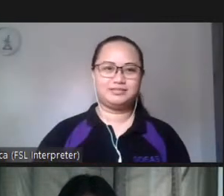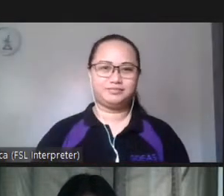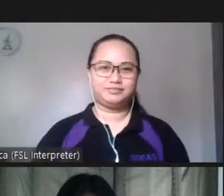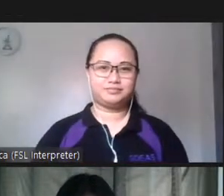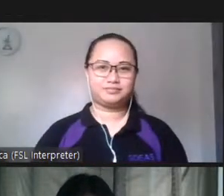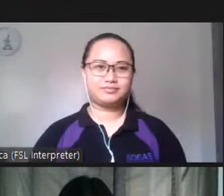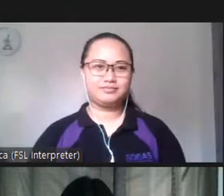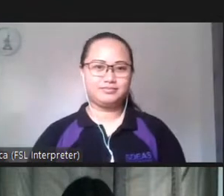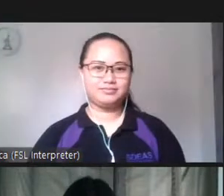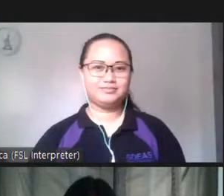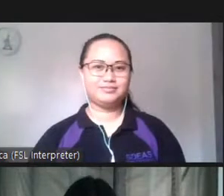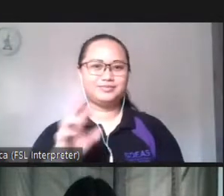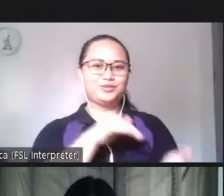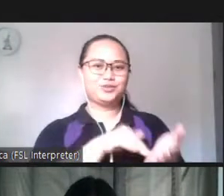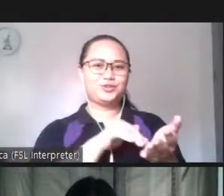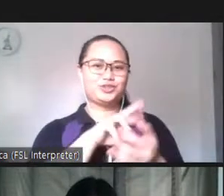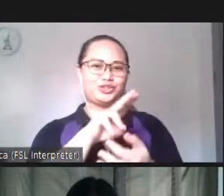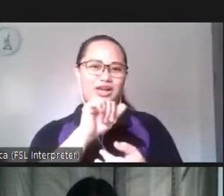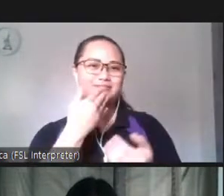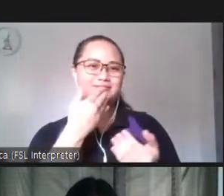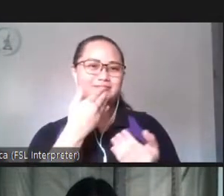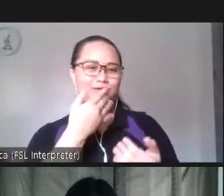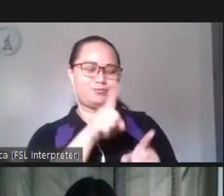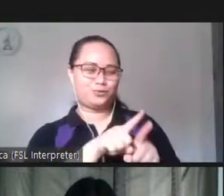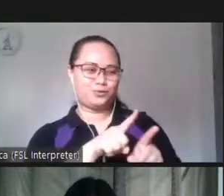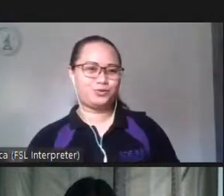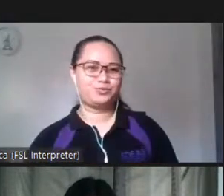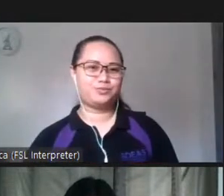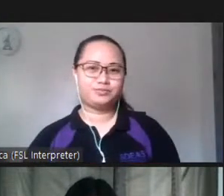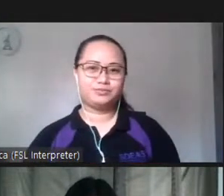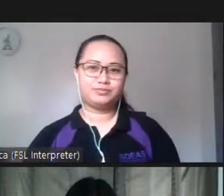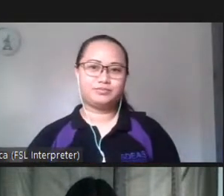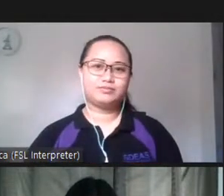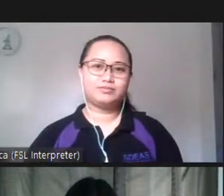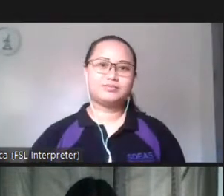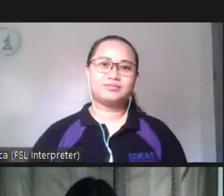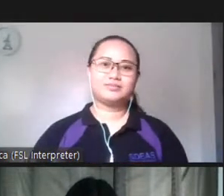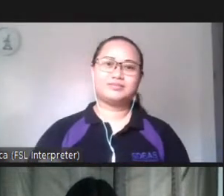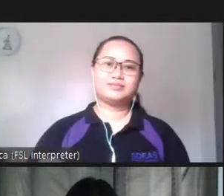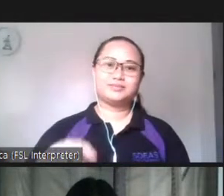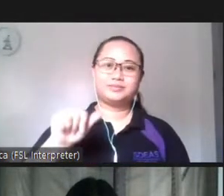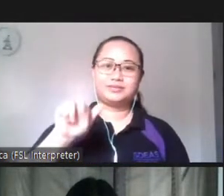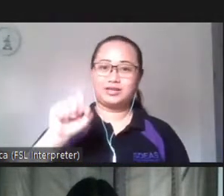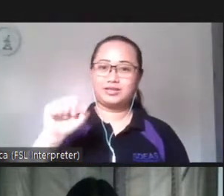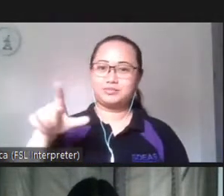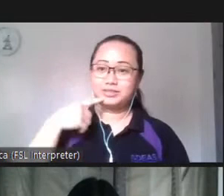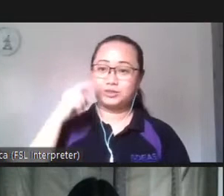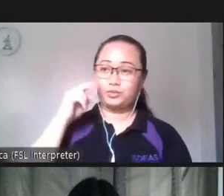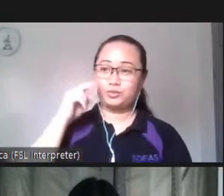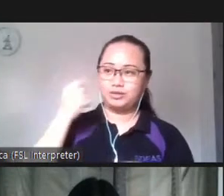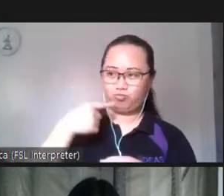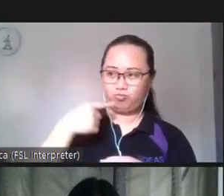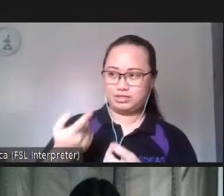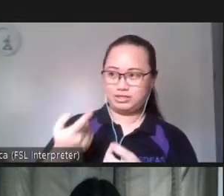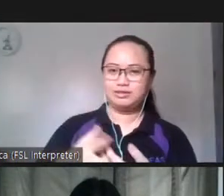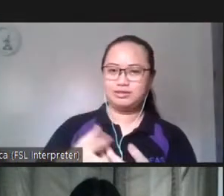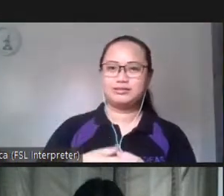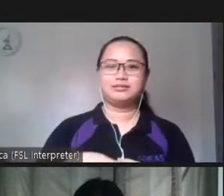Thank you also. Ms. Hara, would you like to say something po? Yes.